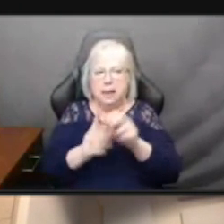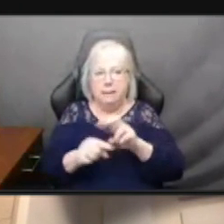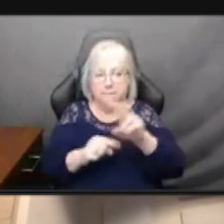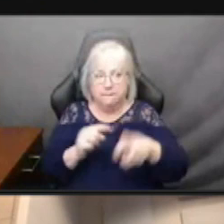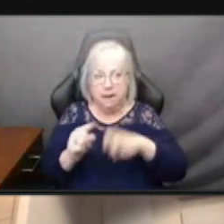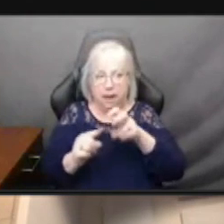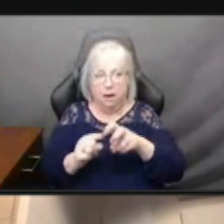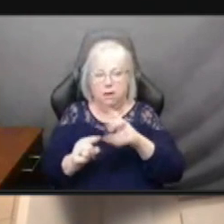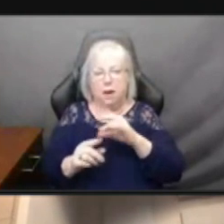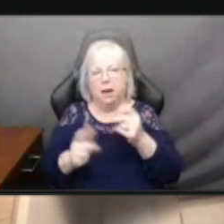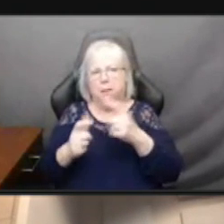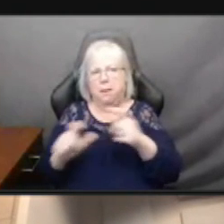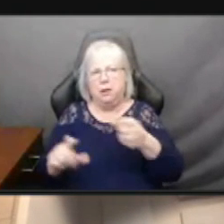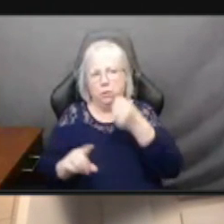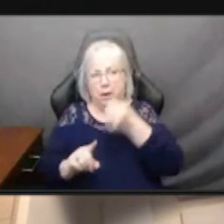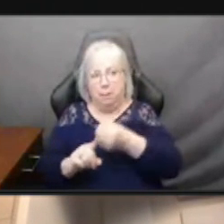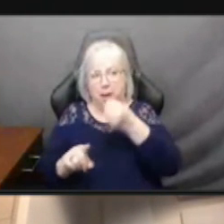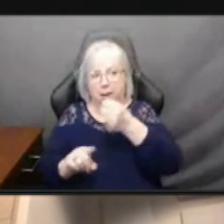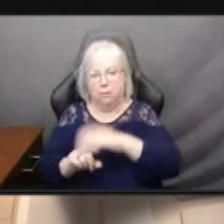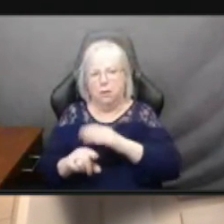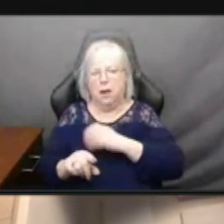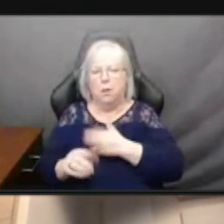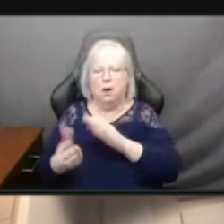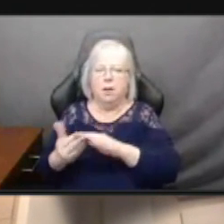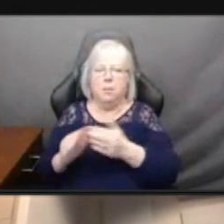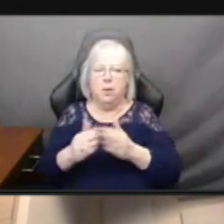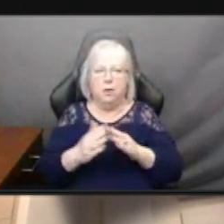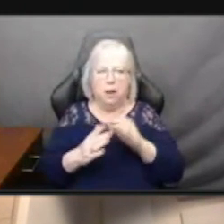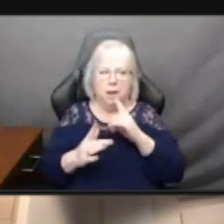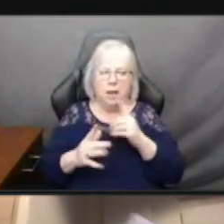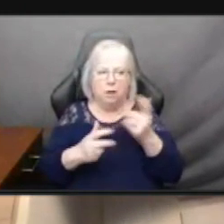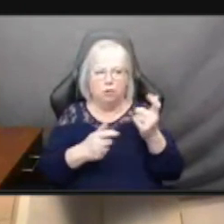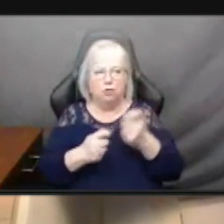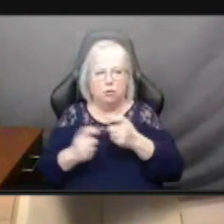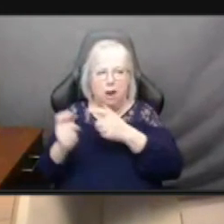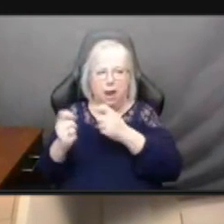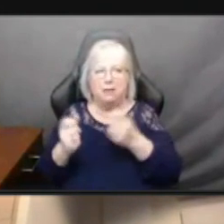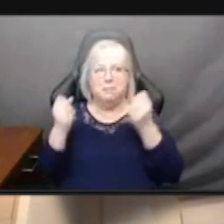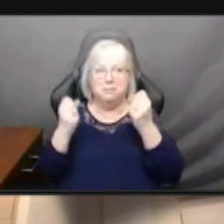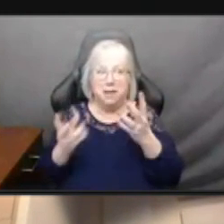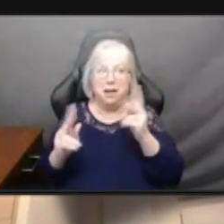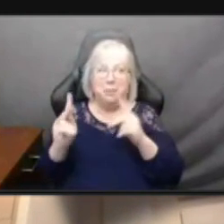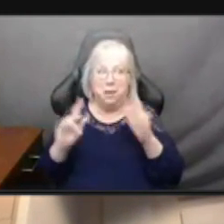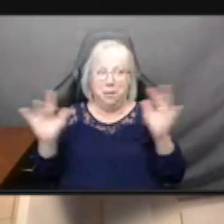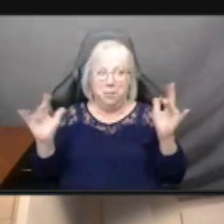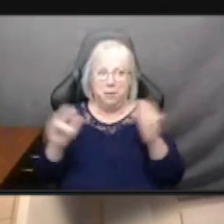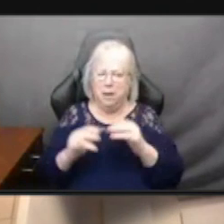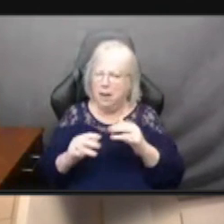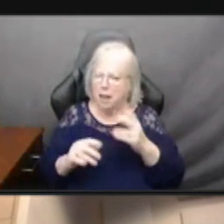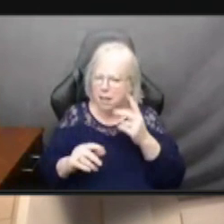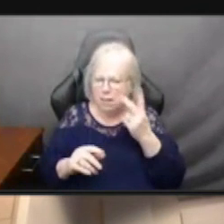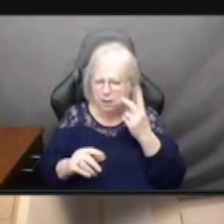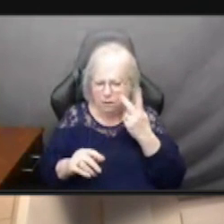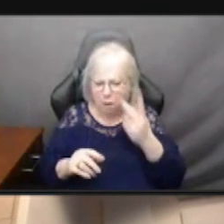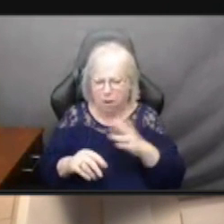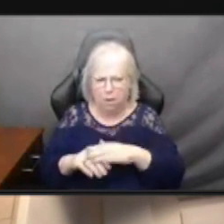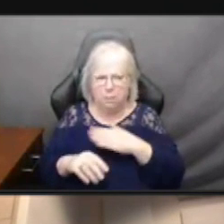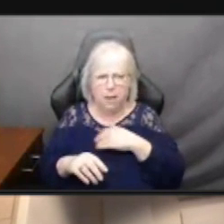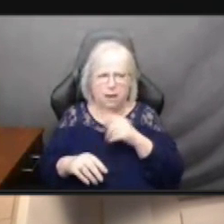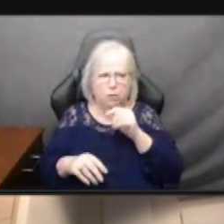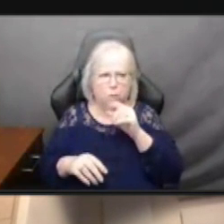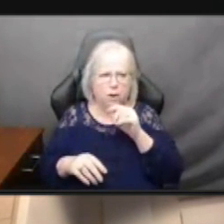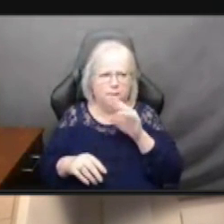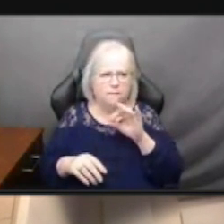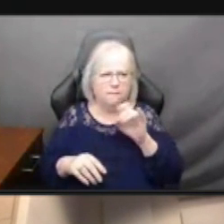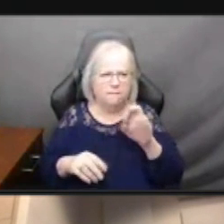and it draws a lot of people. And as I think I saw on my Twitter feed or something about a county fair going